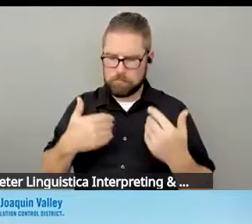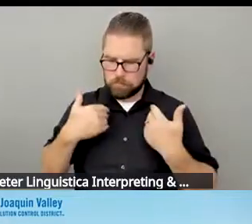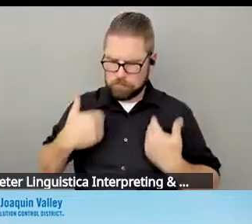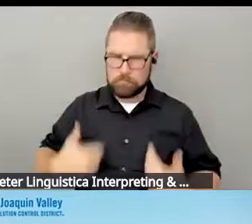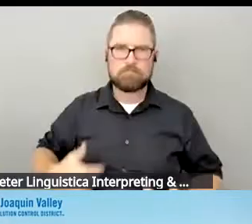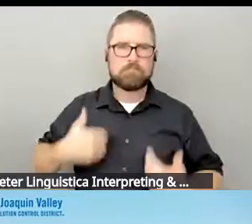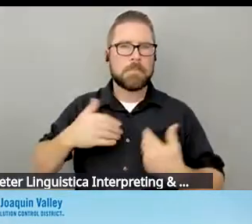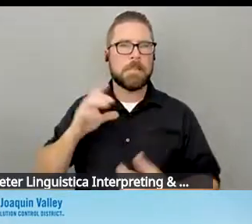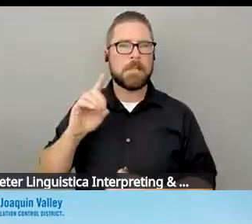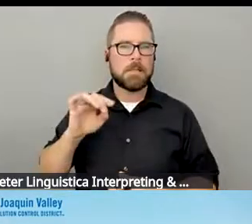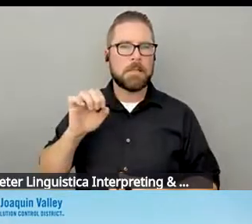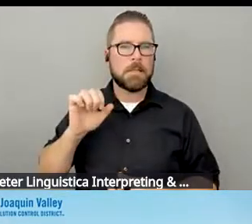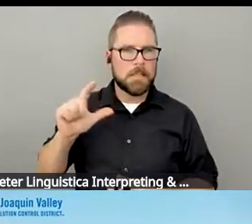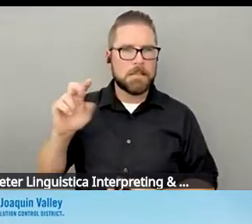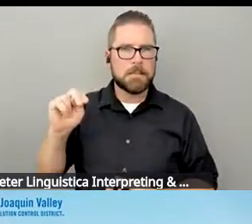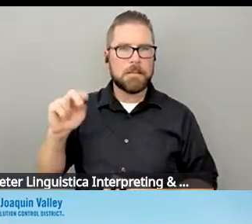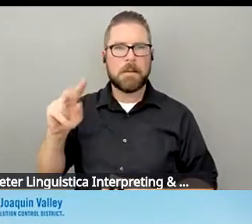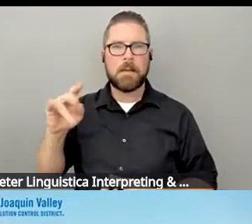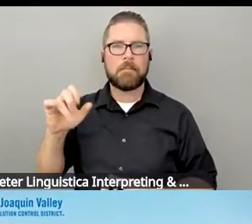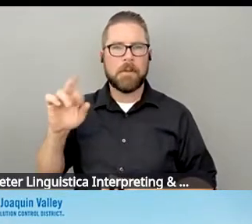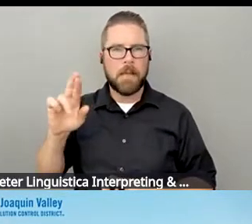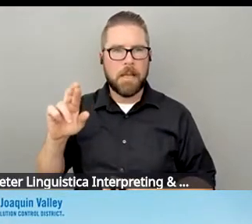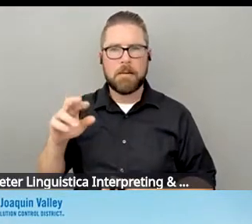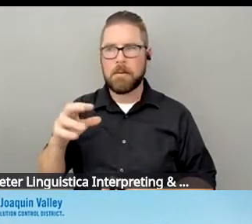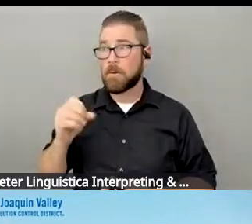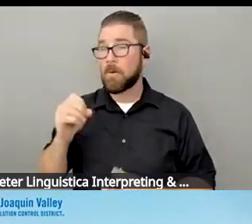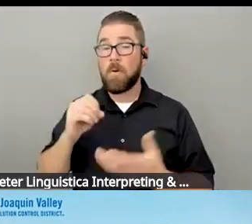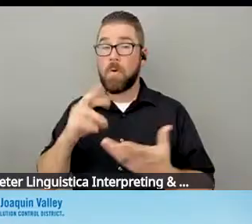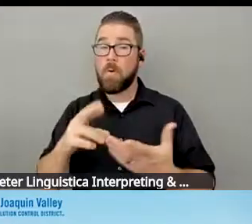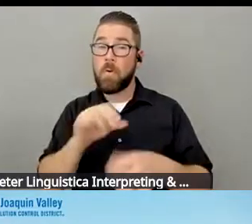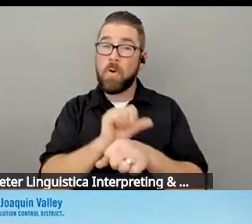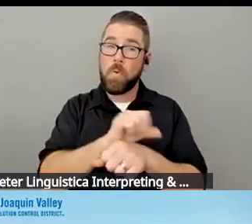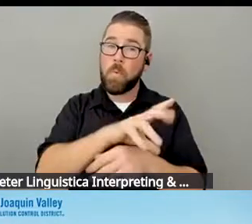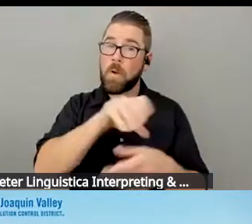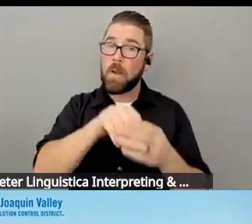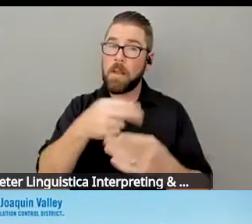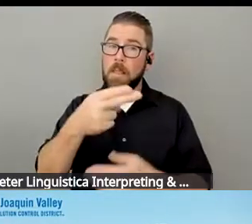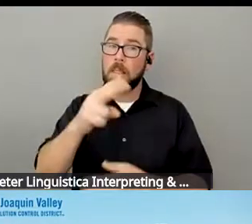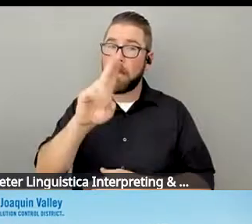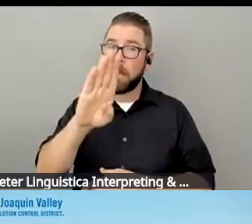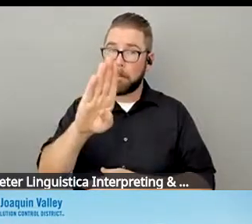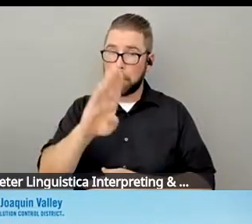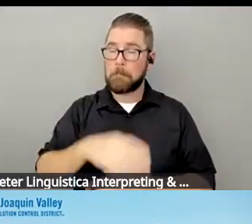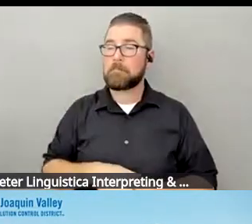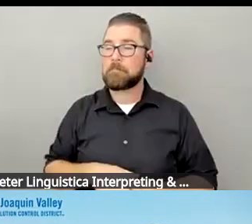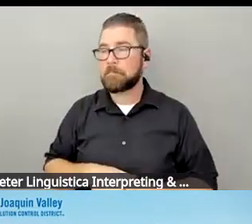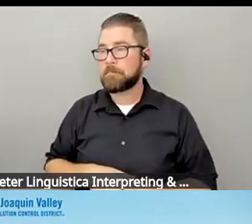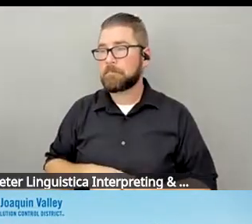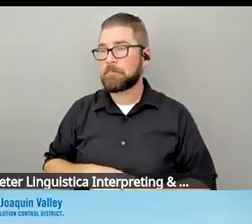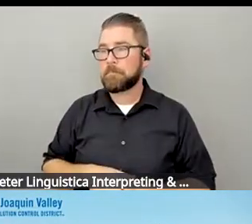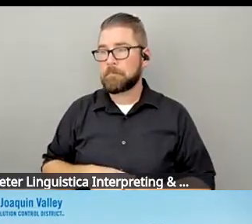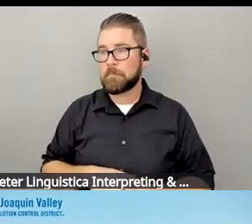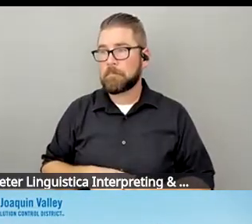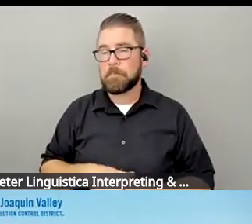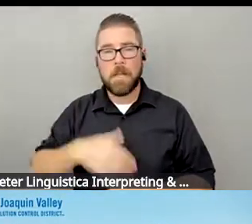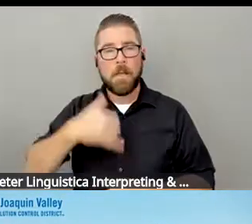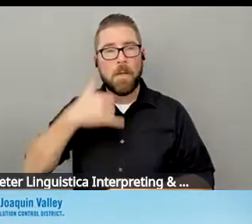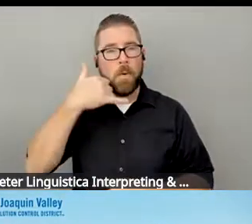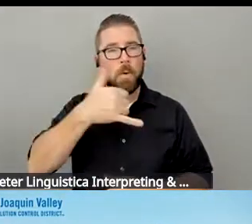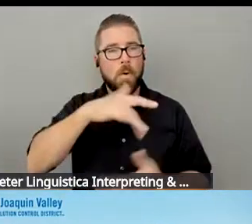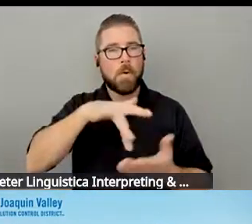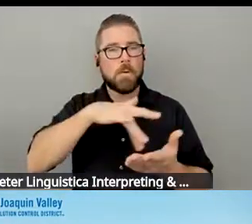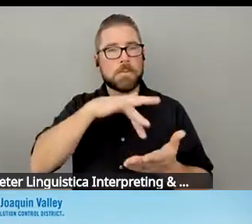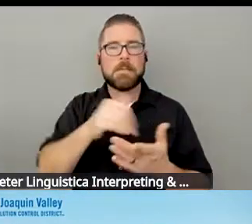hub. And I see let me see, is there a question? Yeah, the call center is also accessible in several languages. Thank you, Navreed,